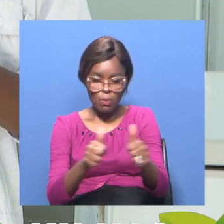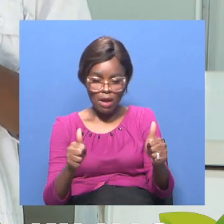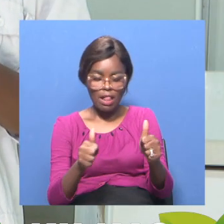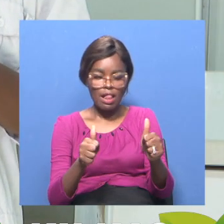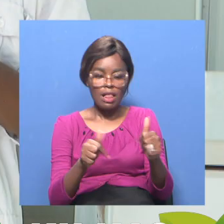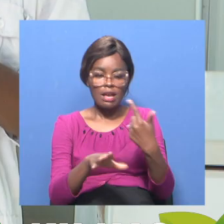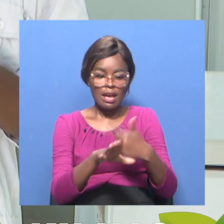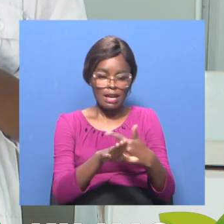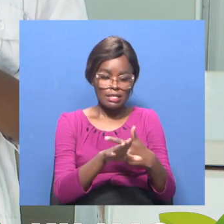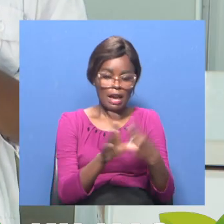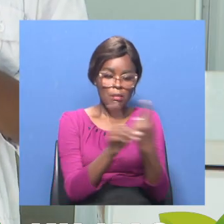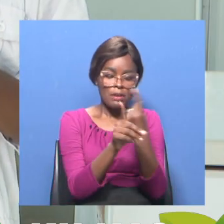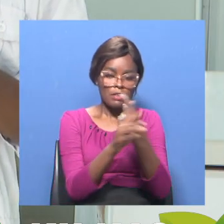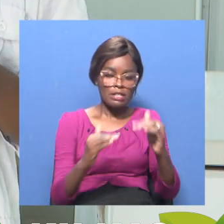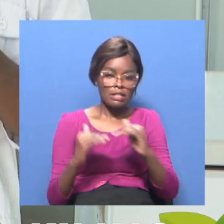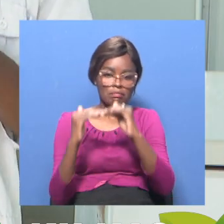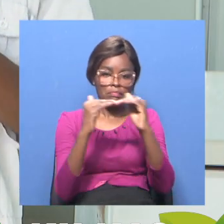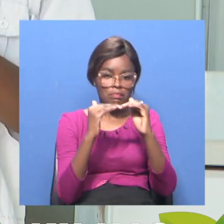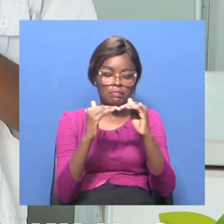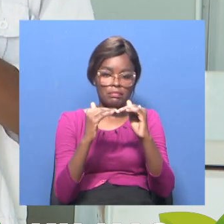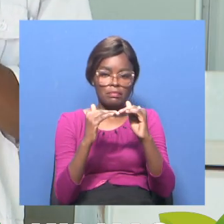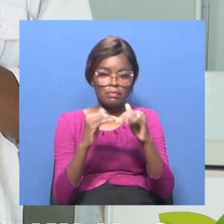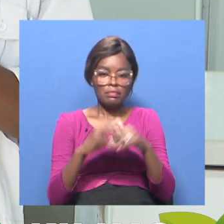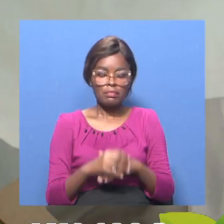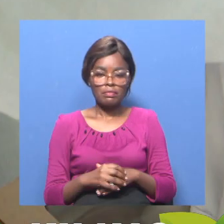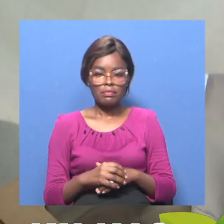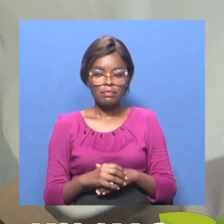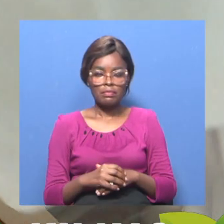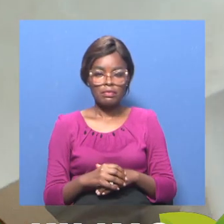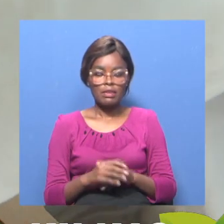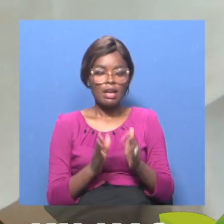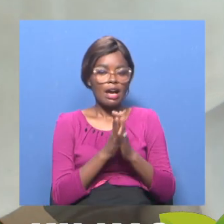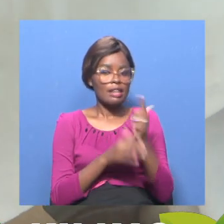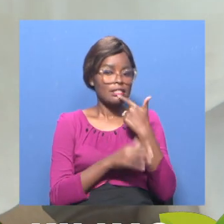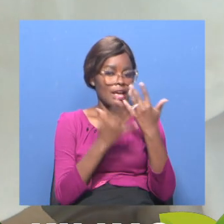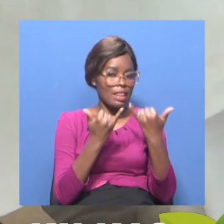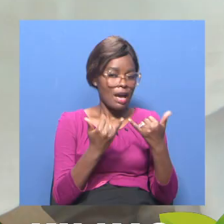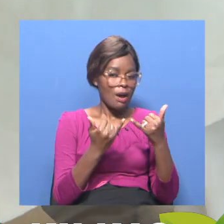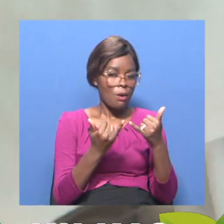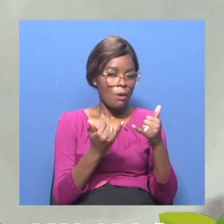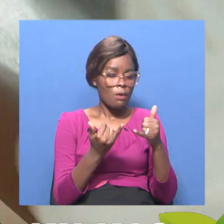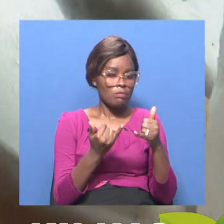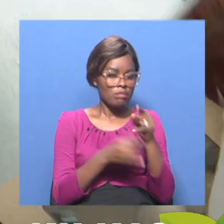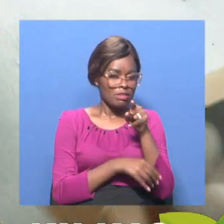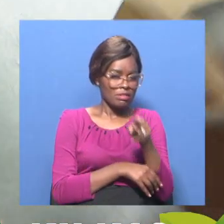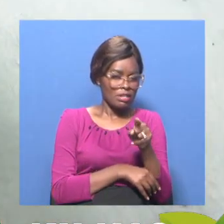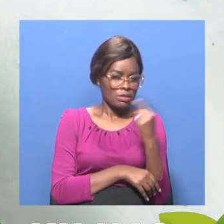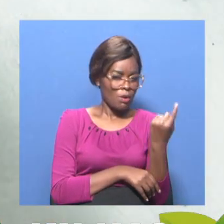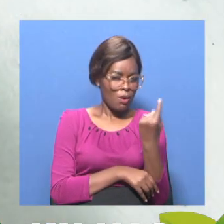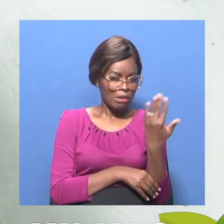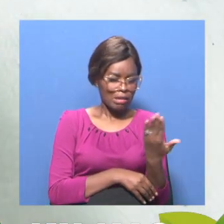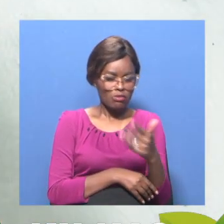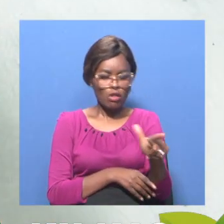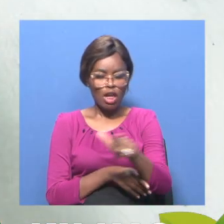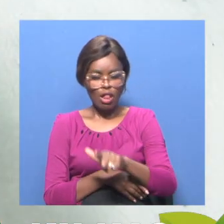certain production period, yes, in the production stages. And tell us now about, is this just for the